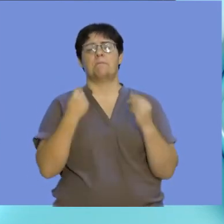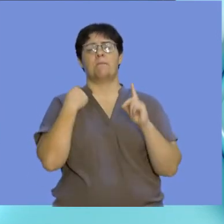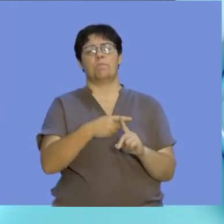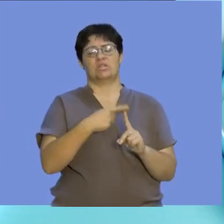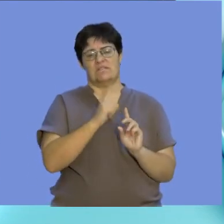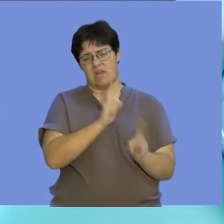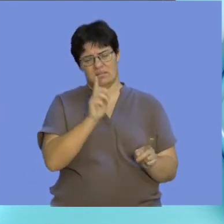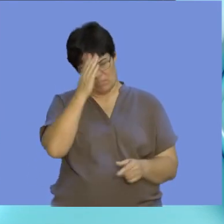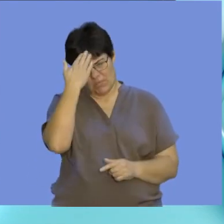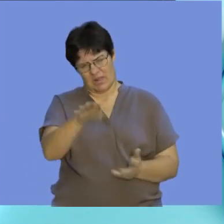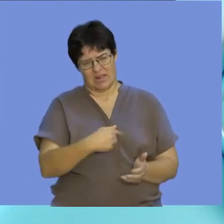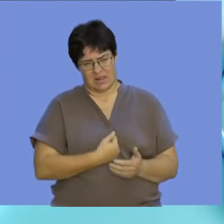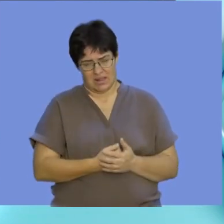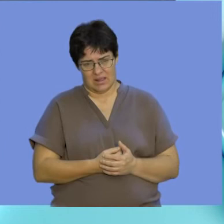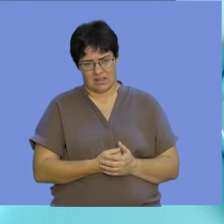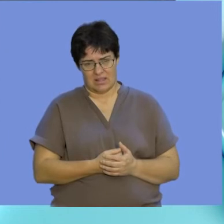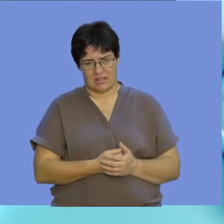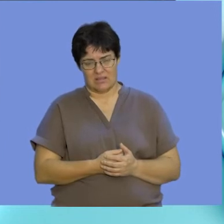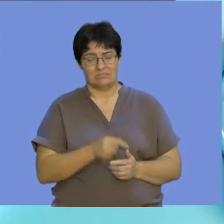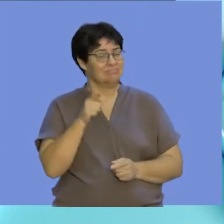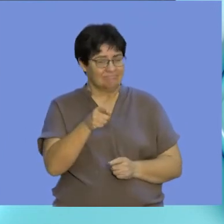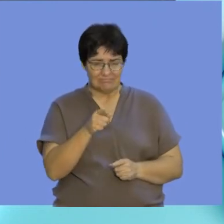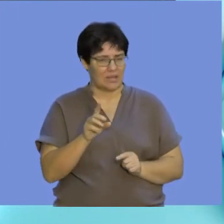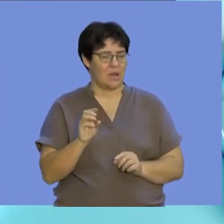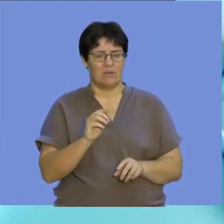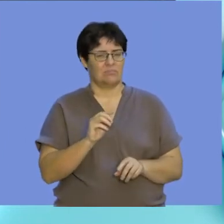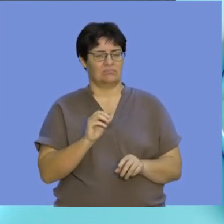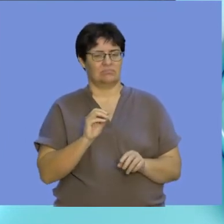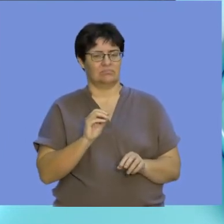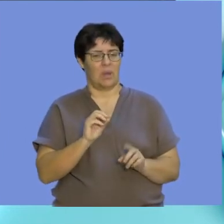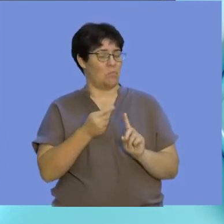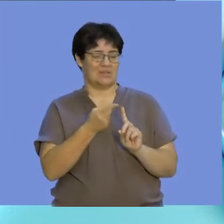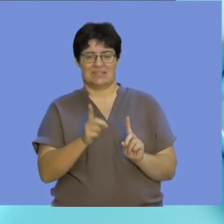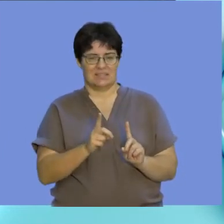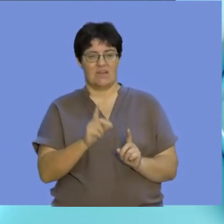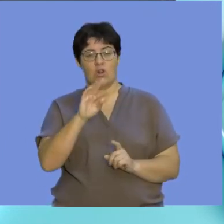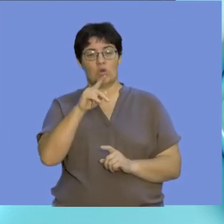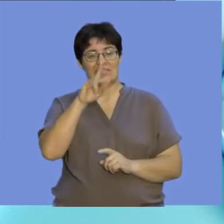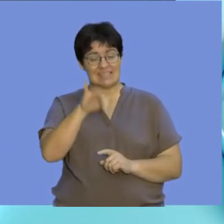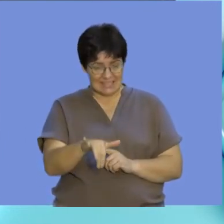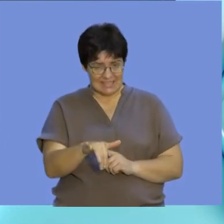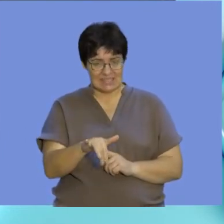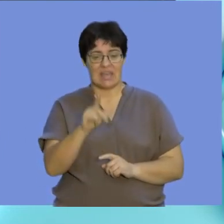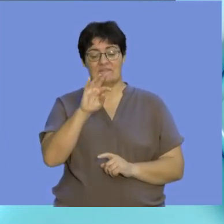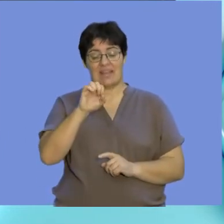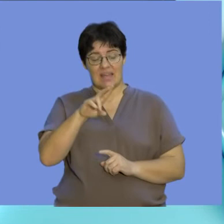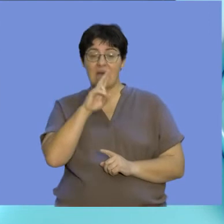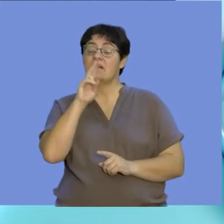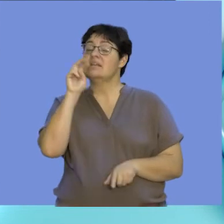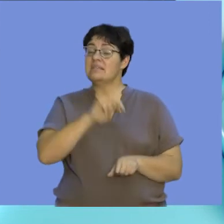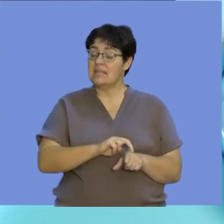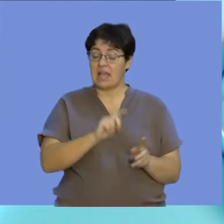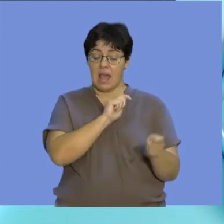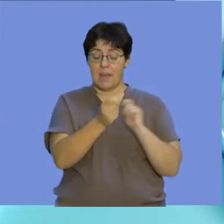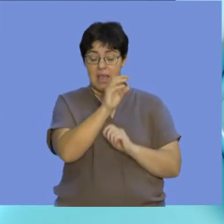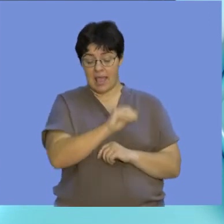answer. That's not the point. Velocity is a vector. When I